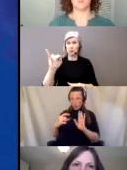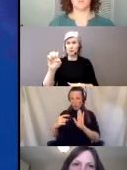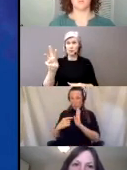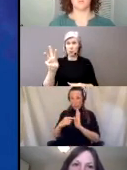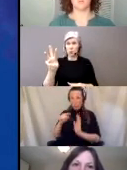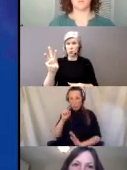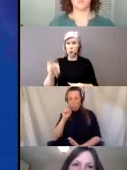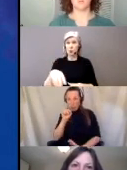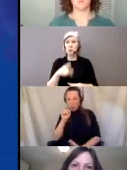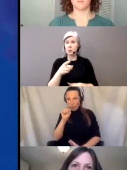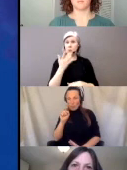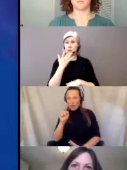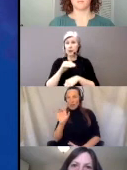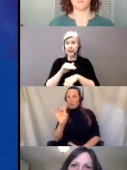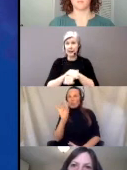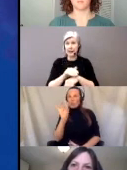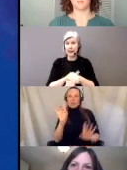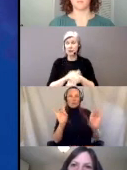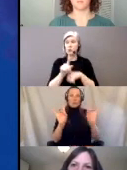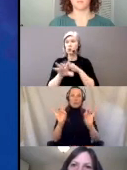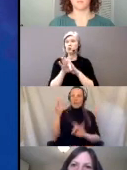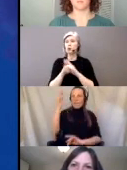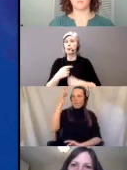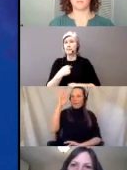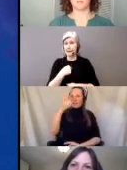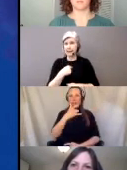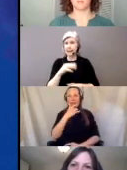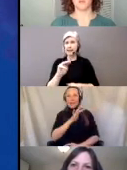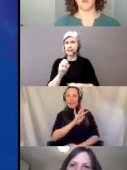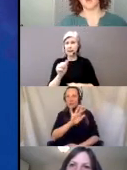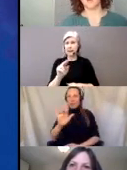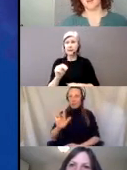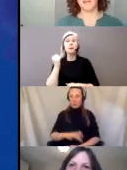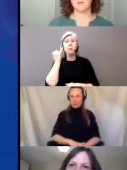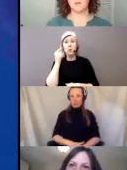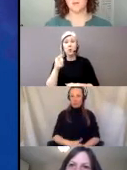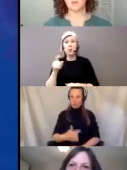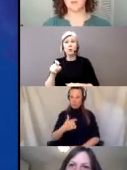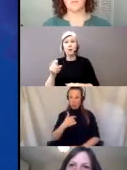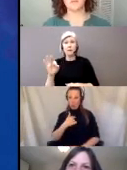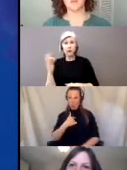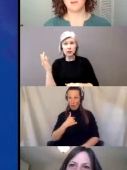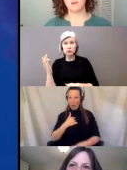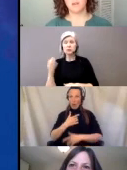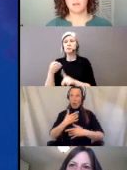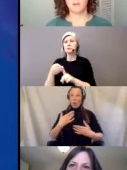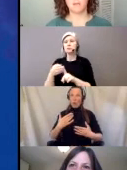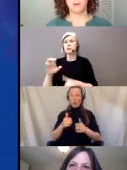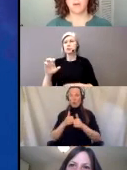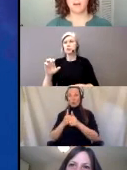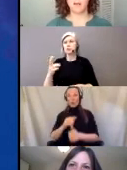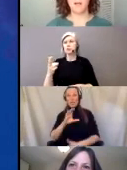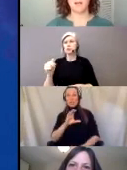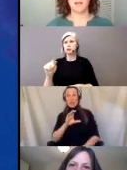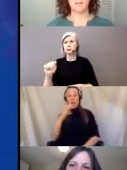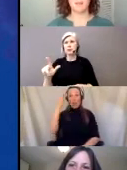Megan Richards. For French, choose Chantal de la Plante. Dans quelques minutes, nous commencerons les présentations formelles.